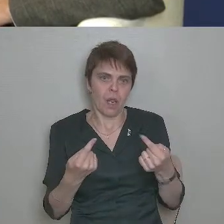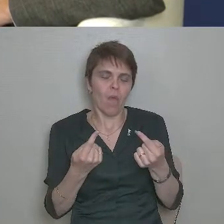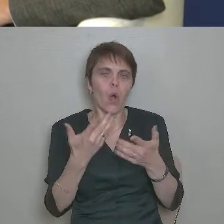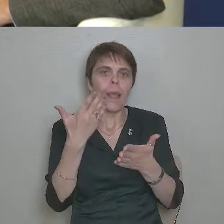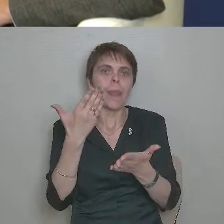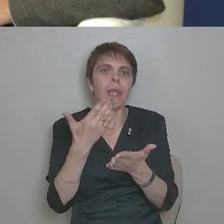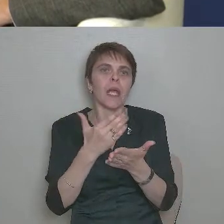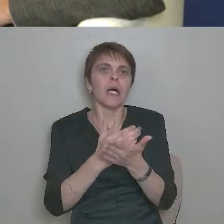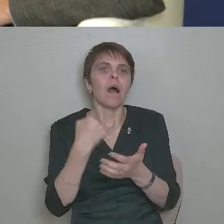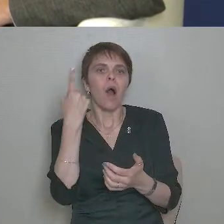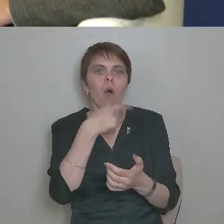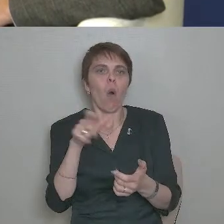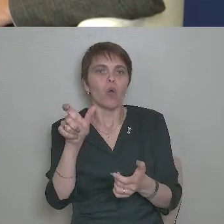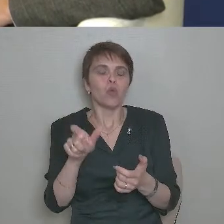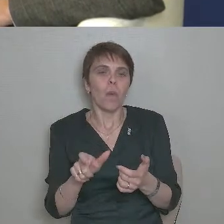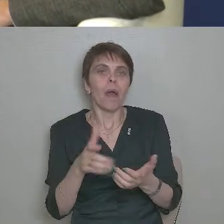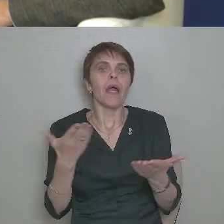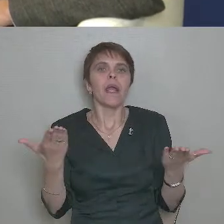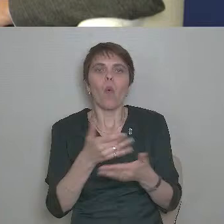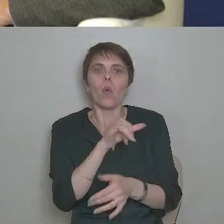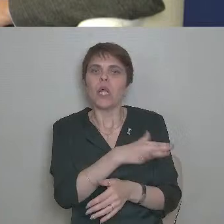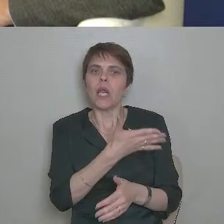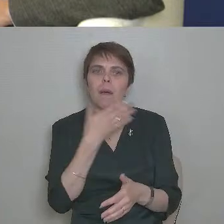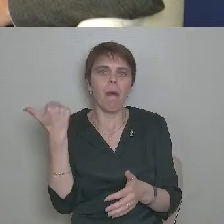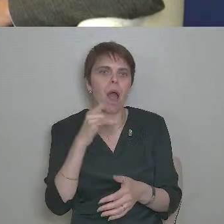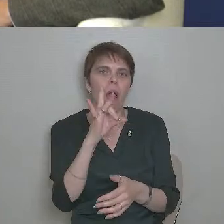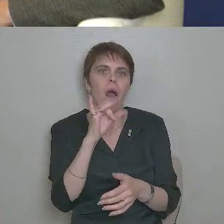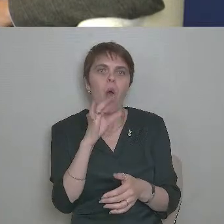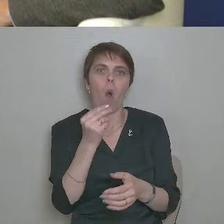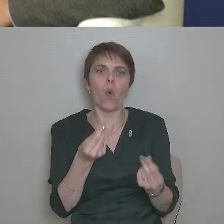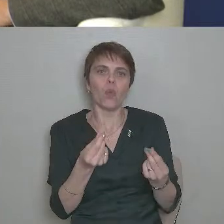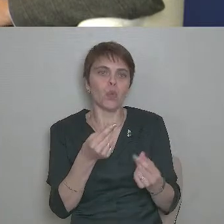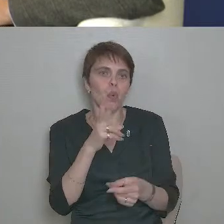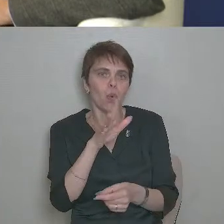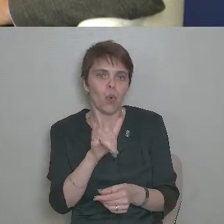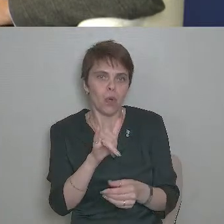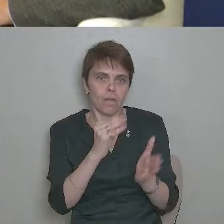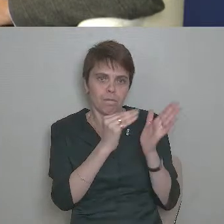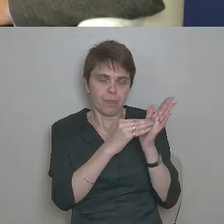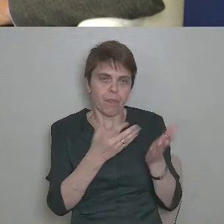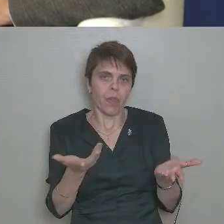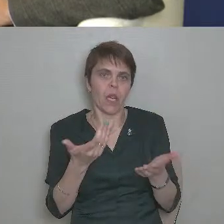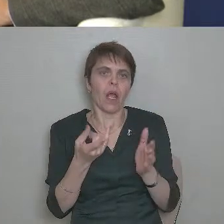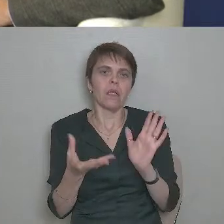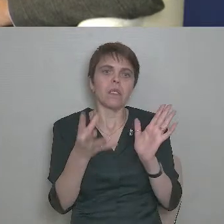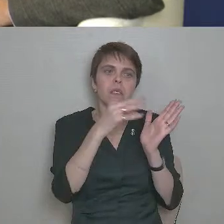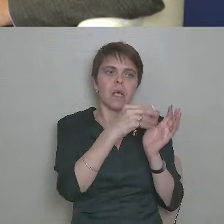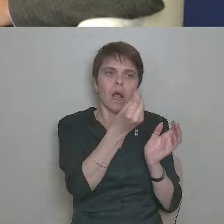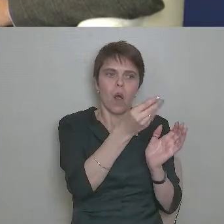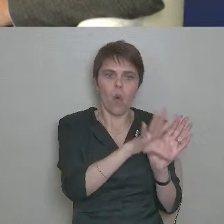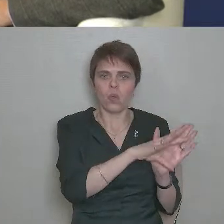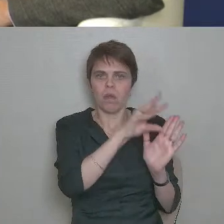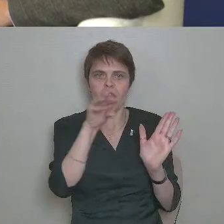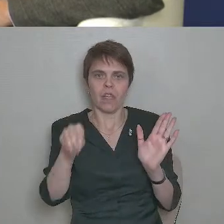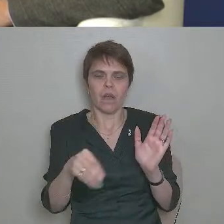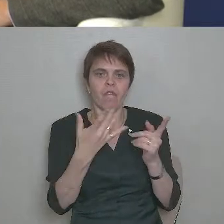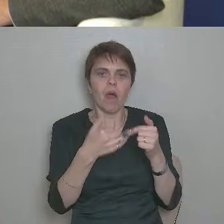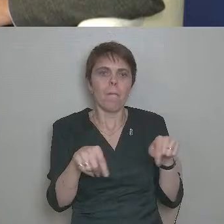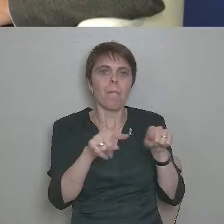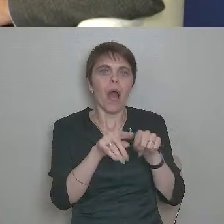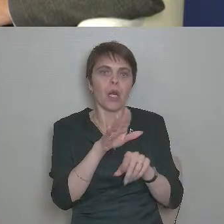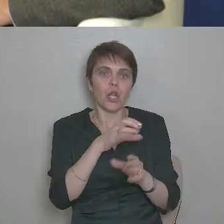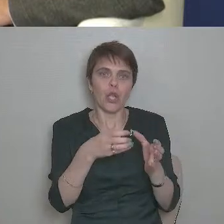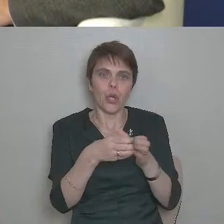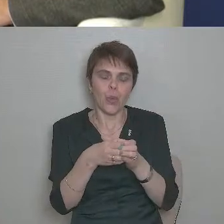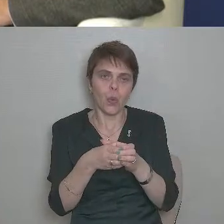parties have been creating their oblast organizations without the status of the legal entity. They do not have accounts with the